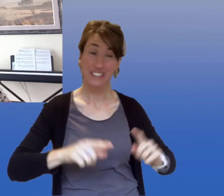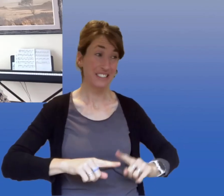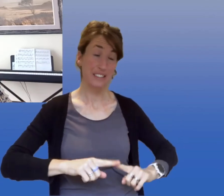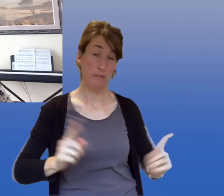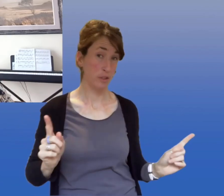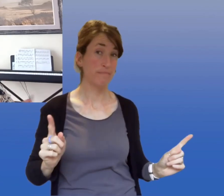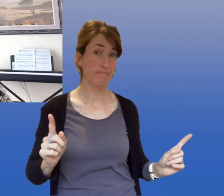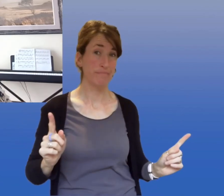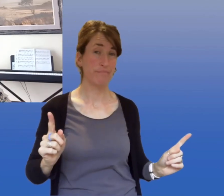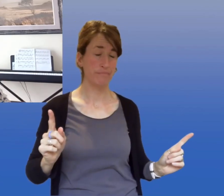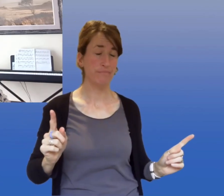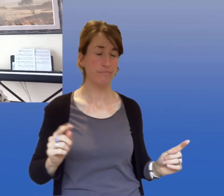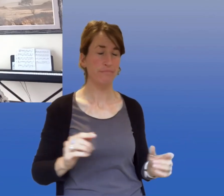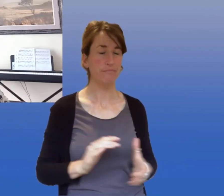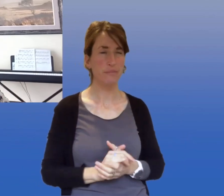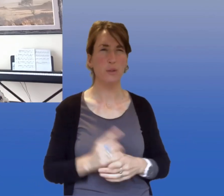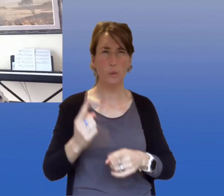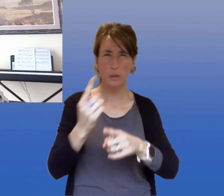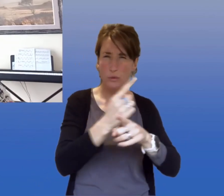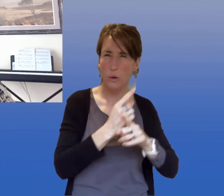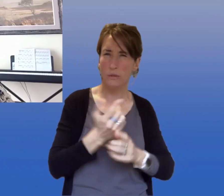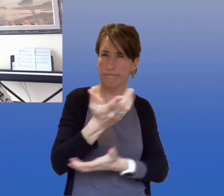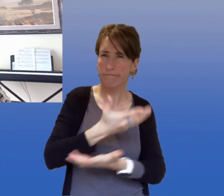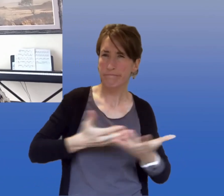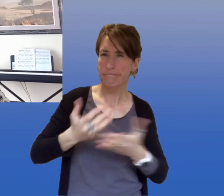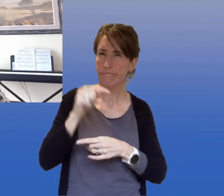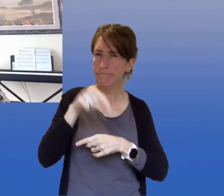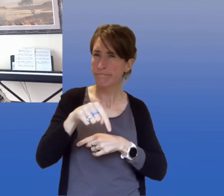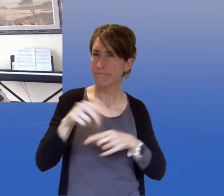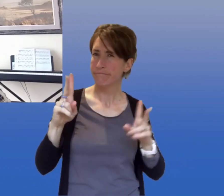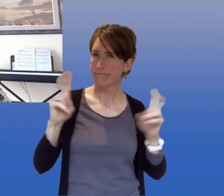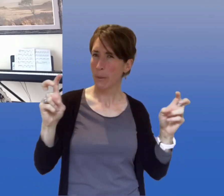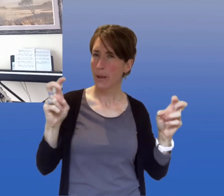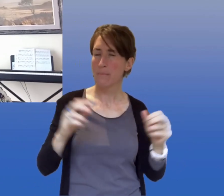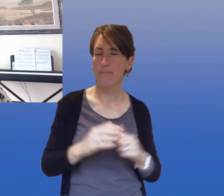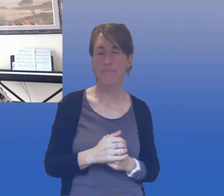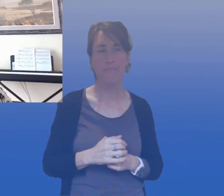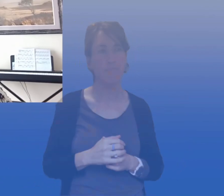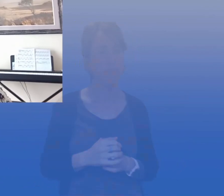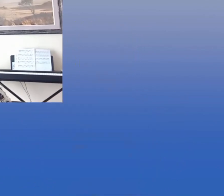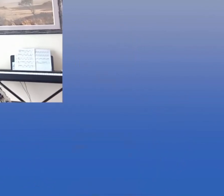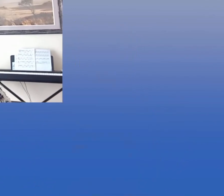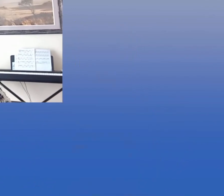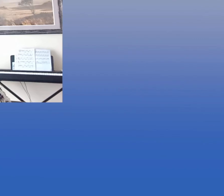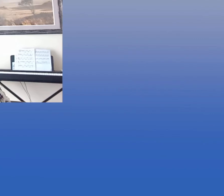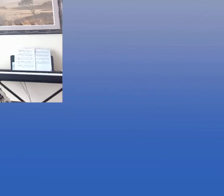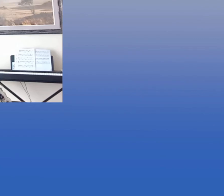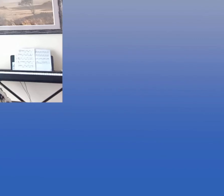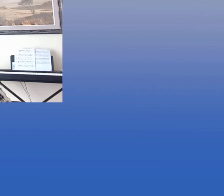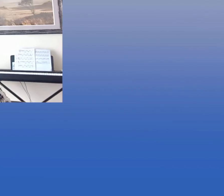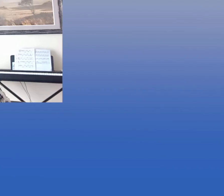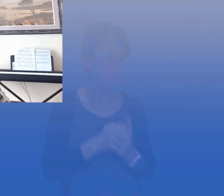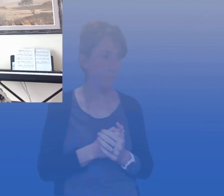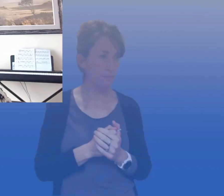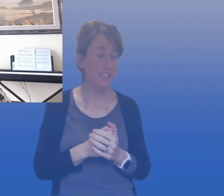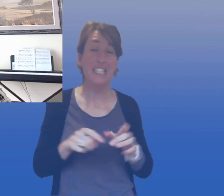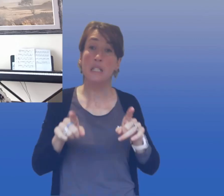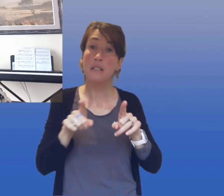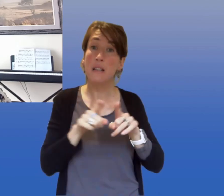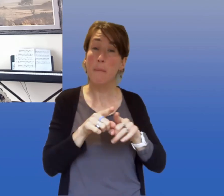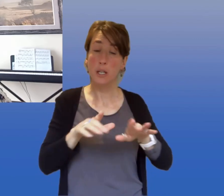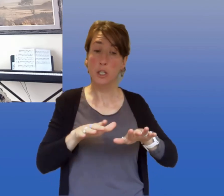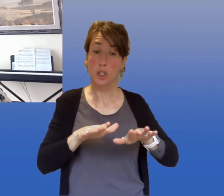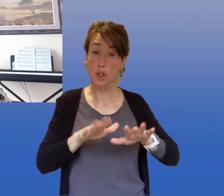behaviours, health outcomes, and the things that people live with. And carrying on that theme, we then also